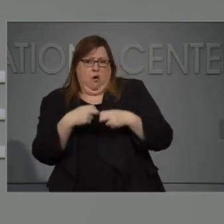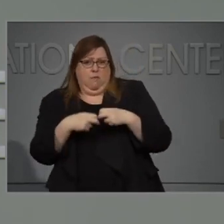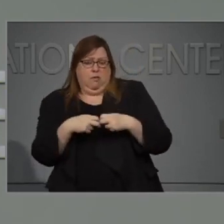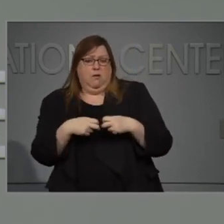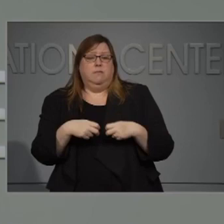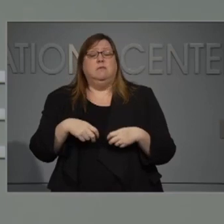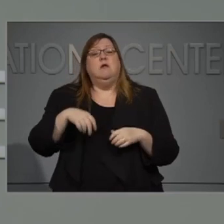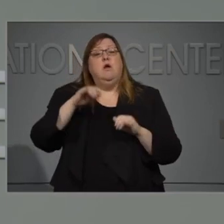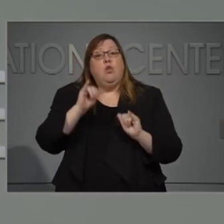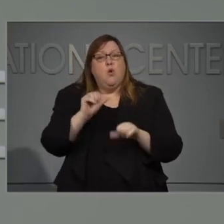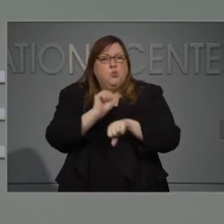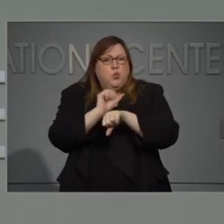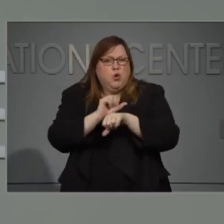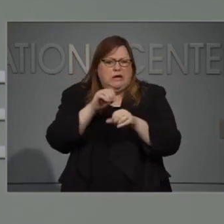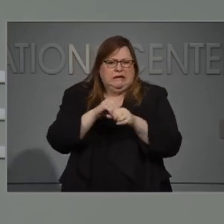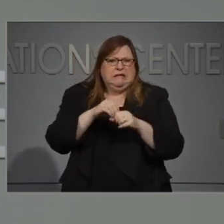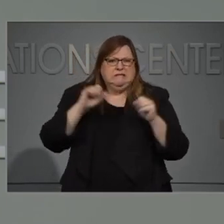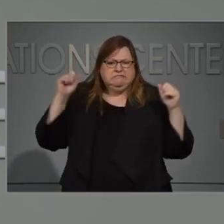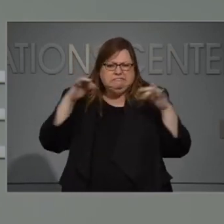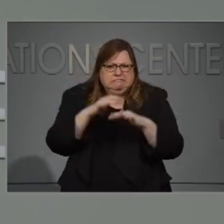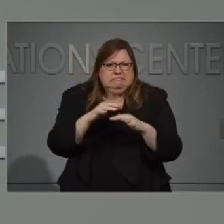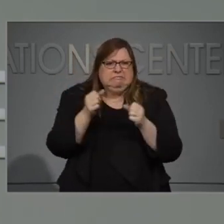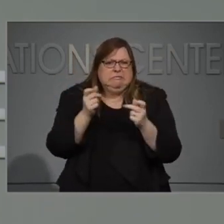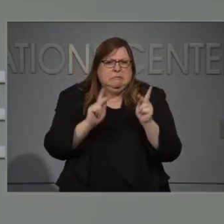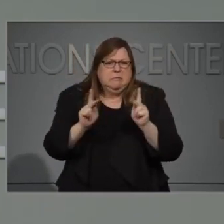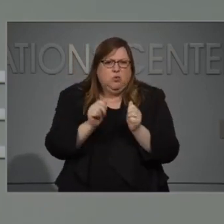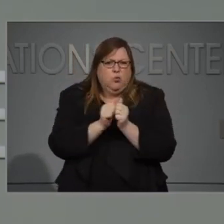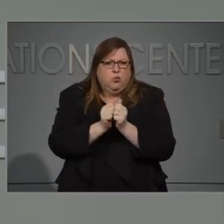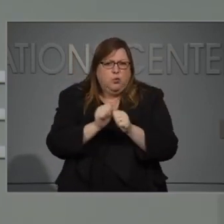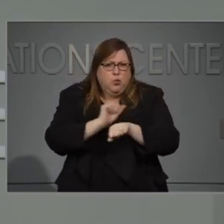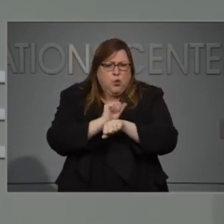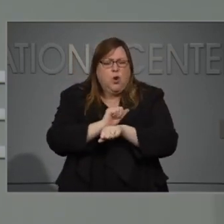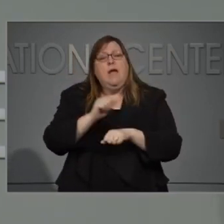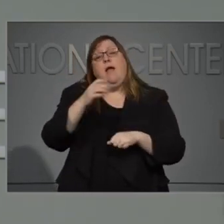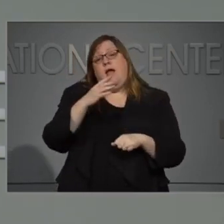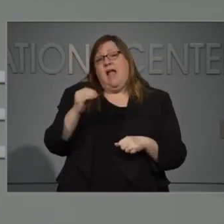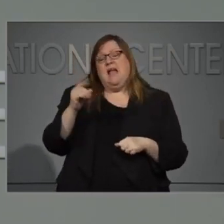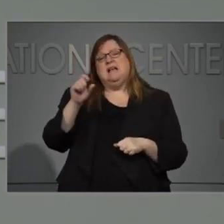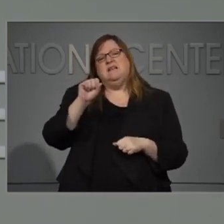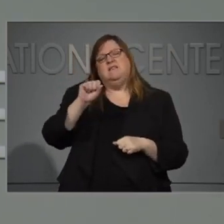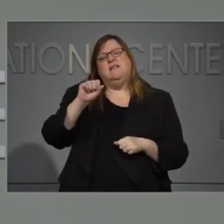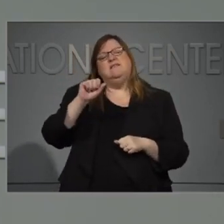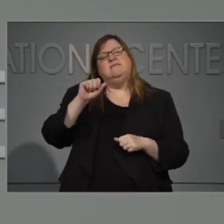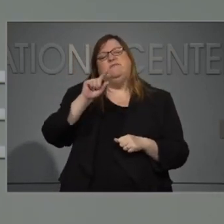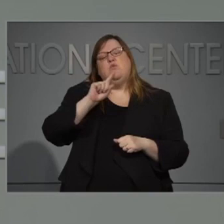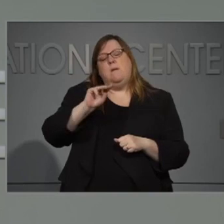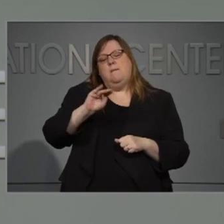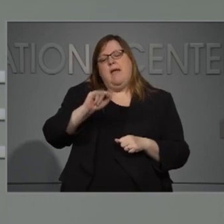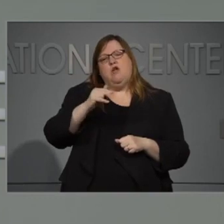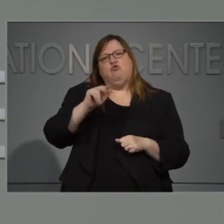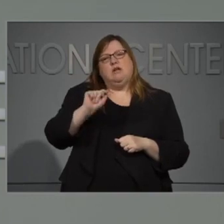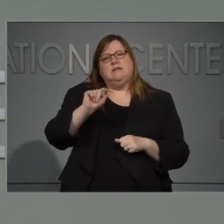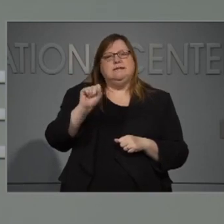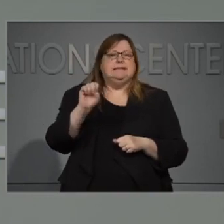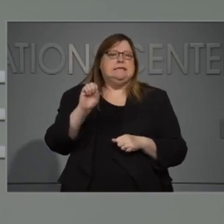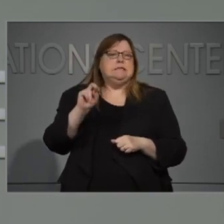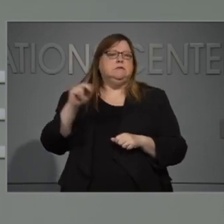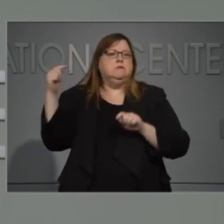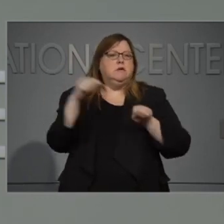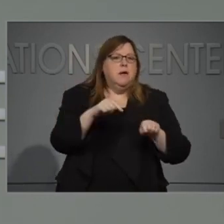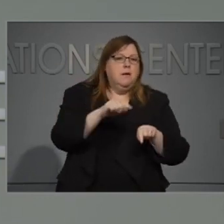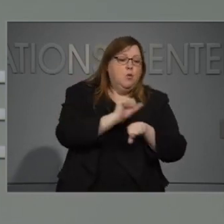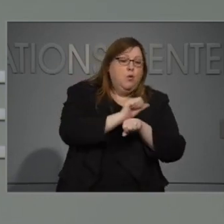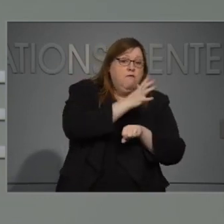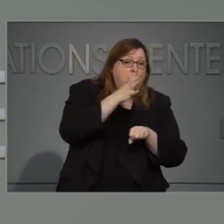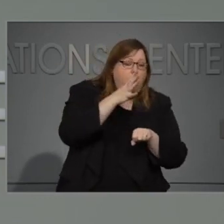workers. So far, the community response to these testing events have been overwhelming, both in terms of the